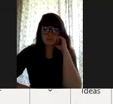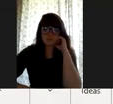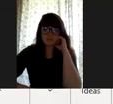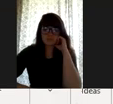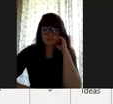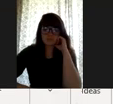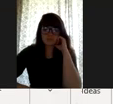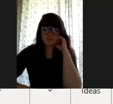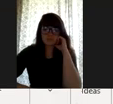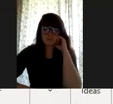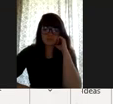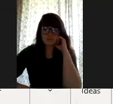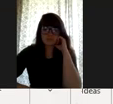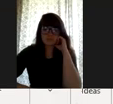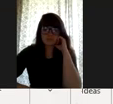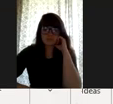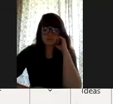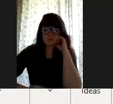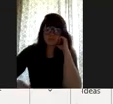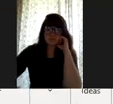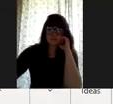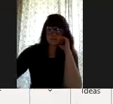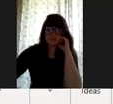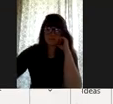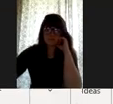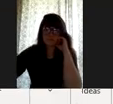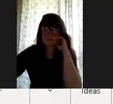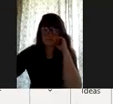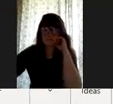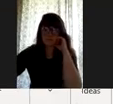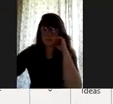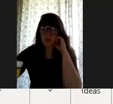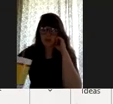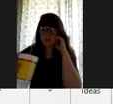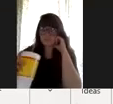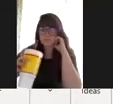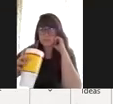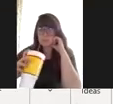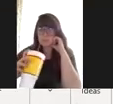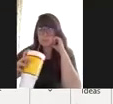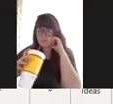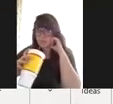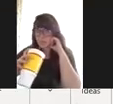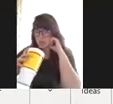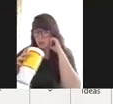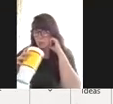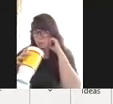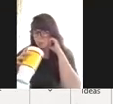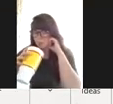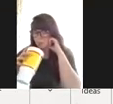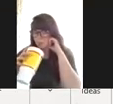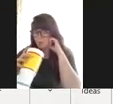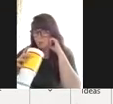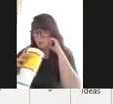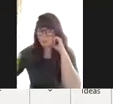of his empowerment that comes through the indwelling of the Holy Spirit. Right. So you never run out of resources if you rely